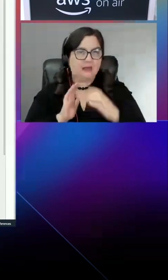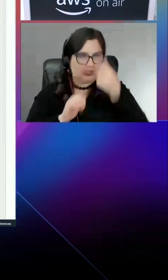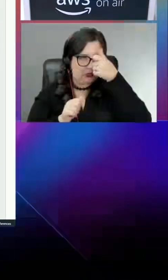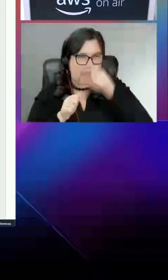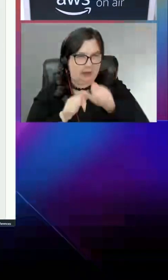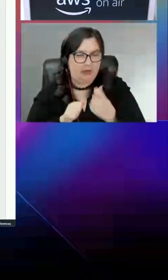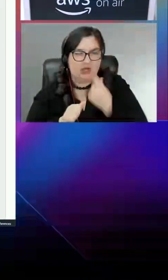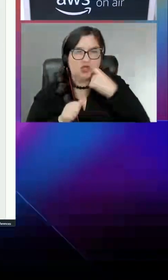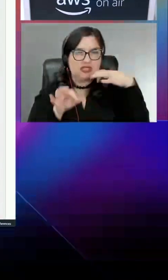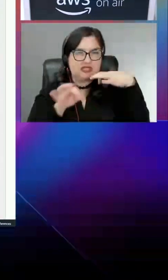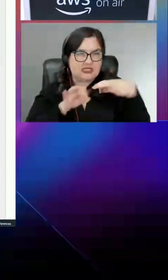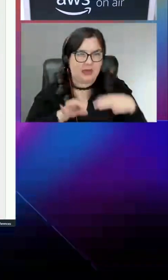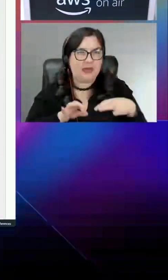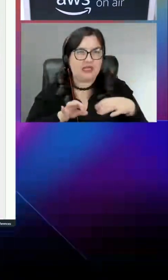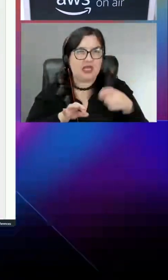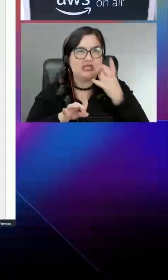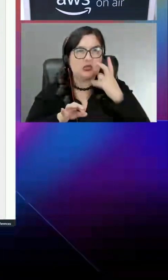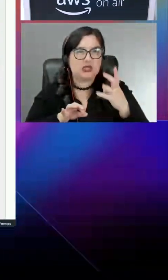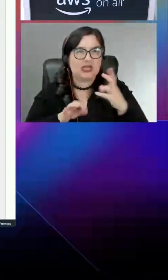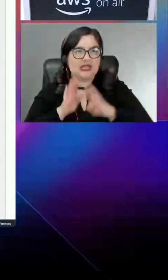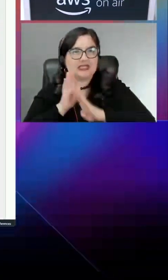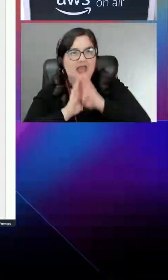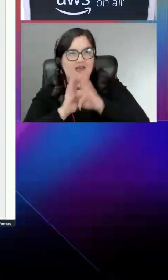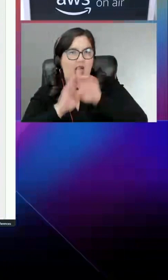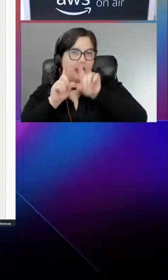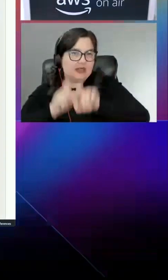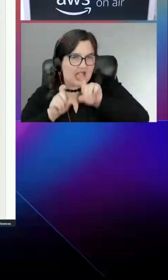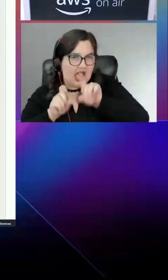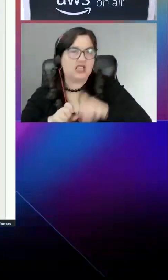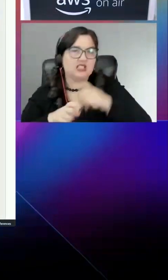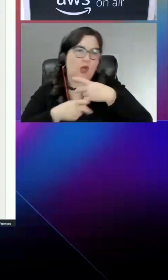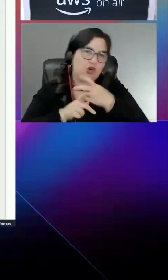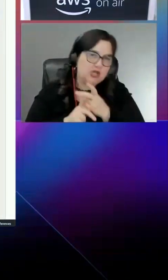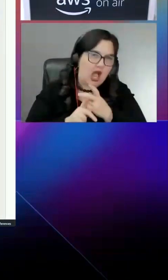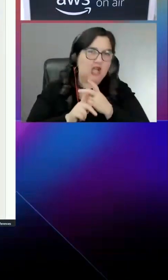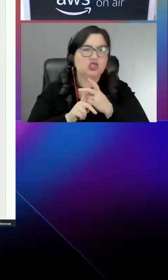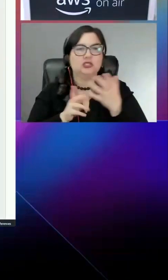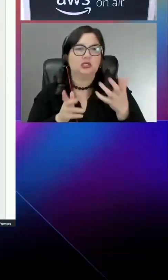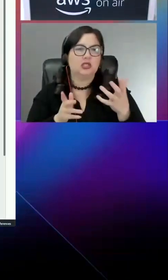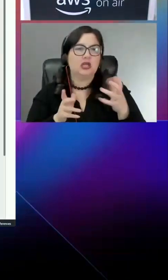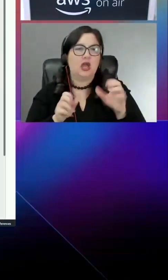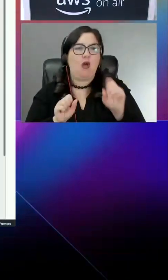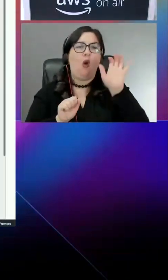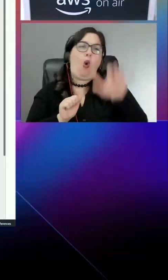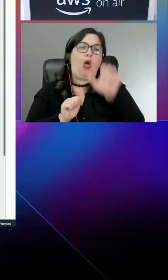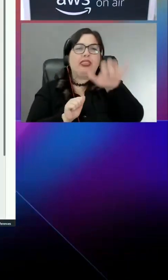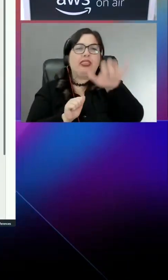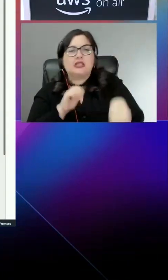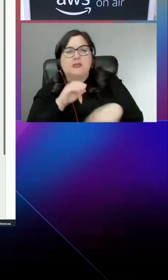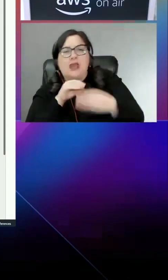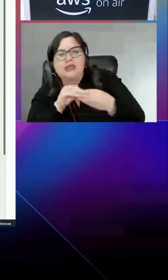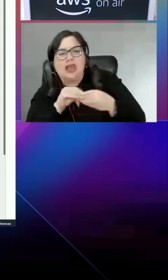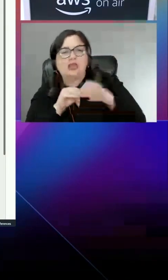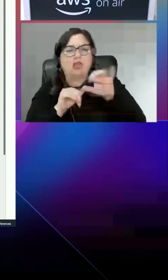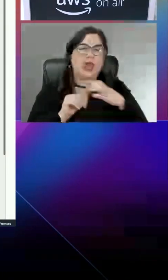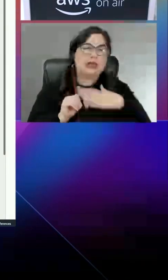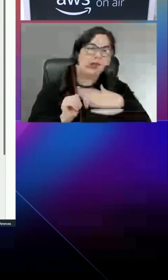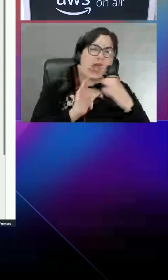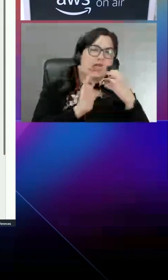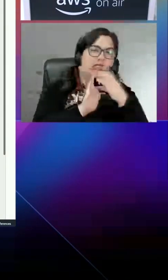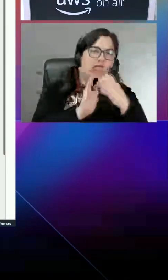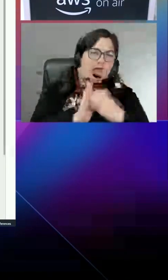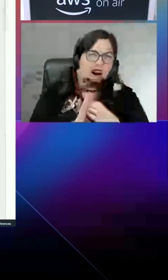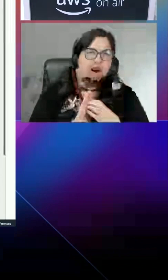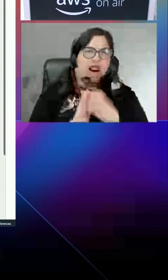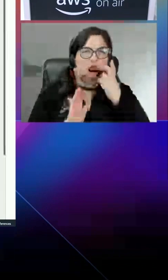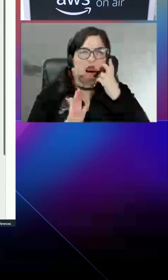running development tests and production, I can say like, well, here's my attachments, here's my segments. And I can sort of